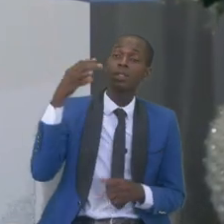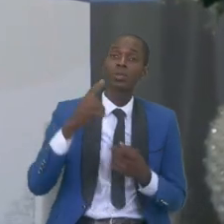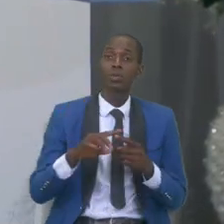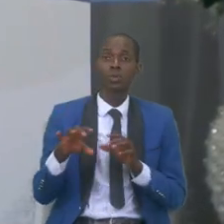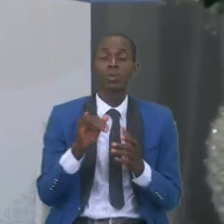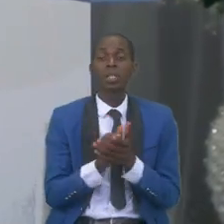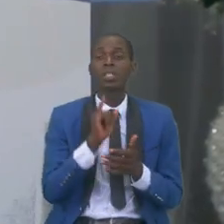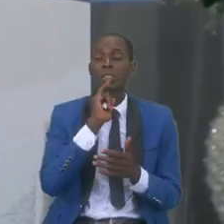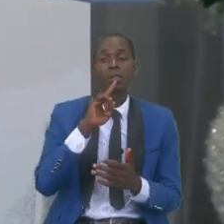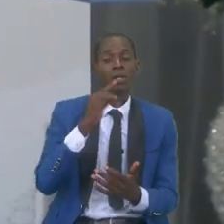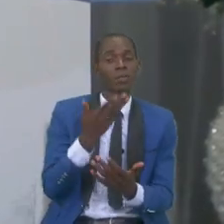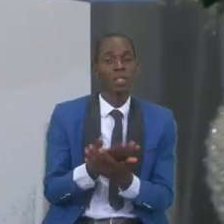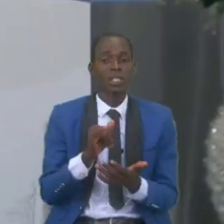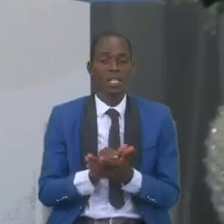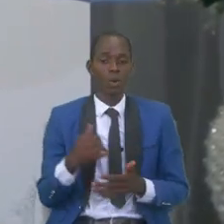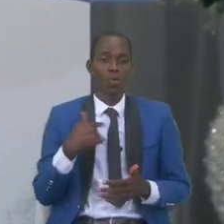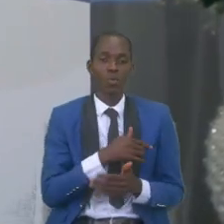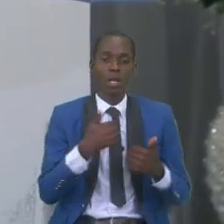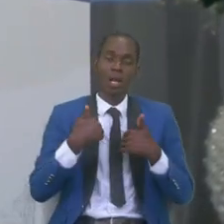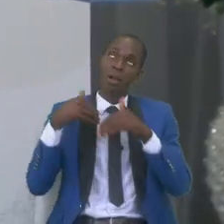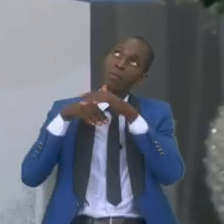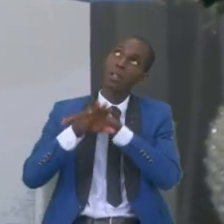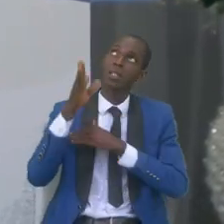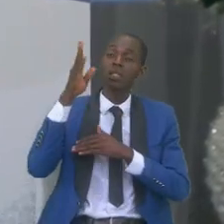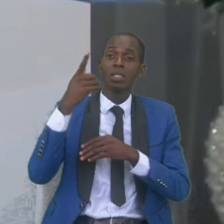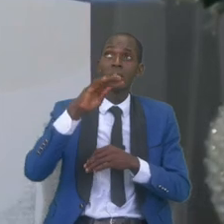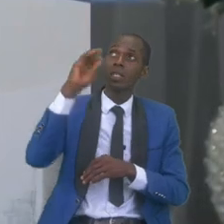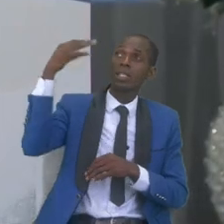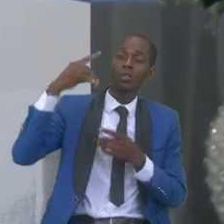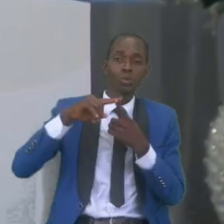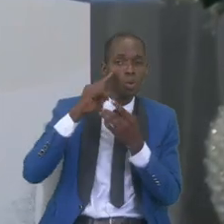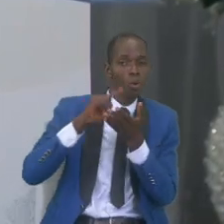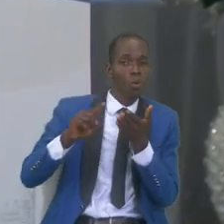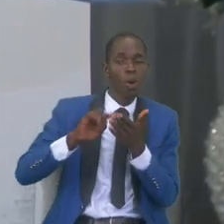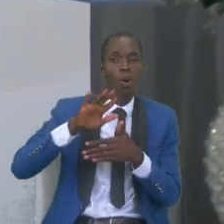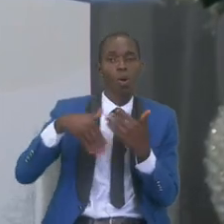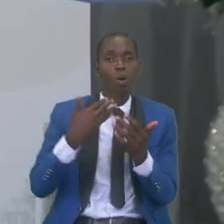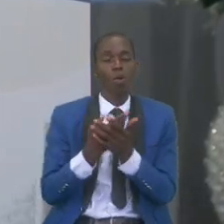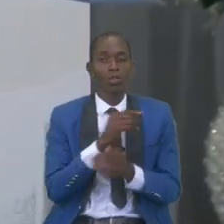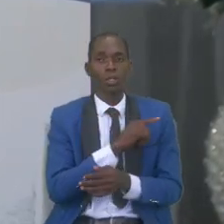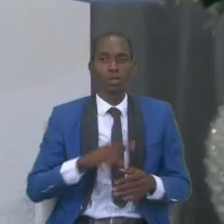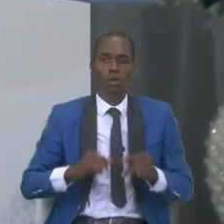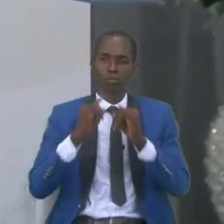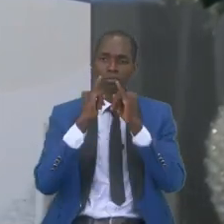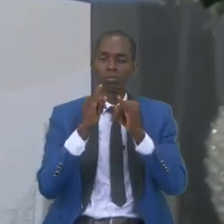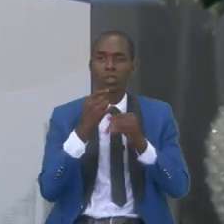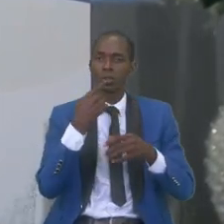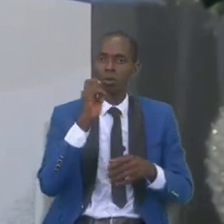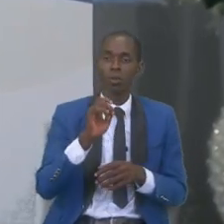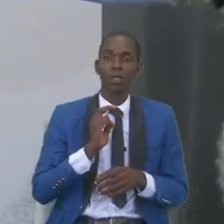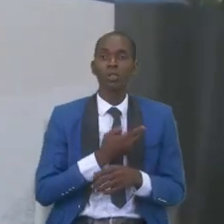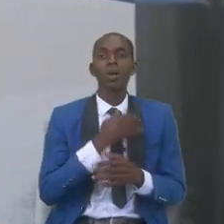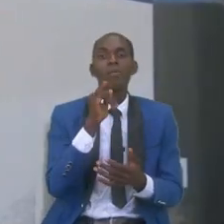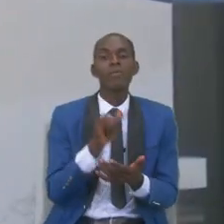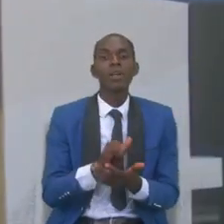have entered in, and the grace to observe all that the Lord Himself has given unto us, that